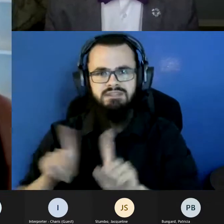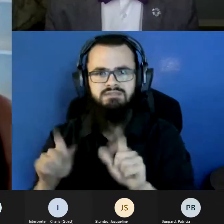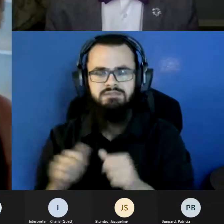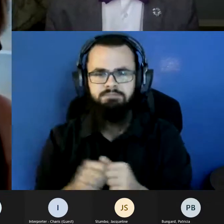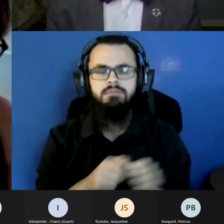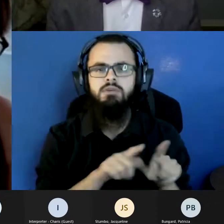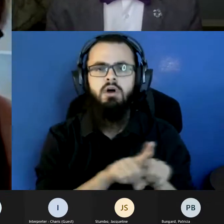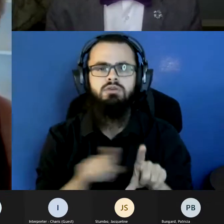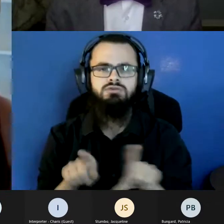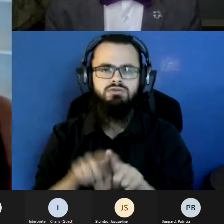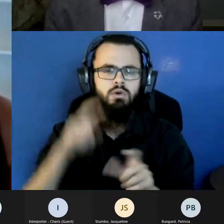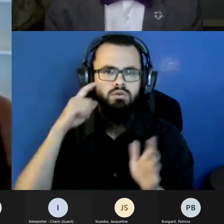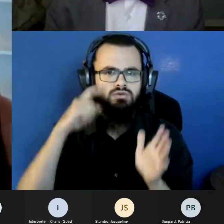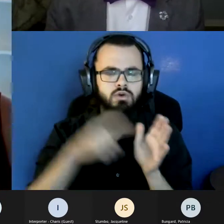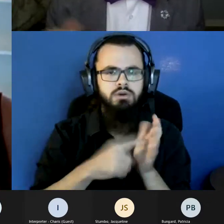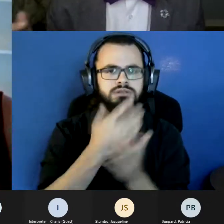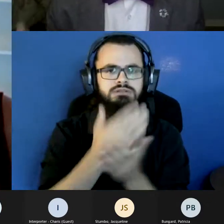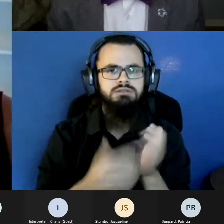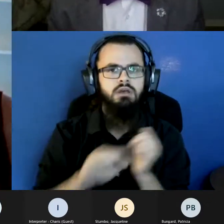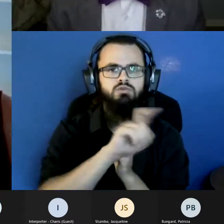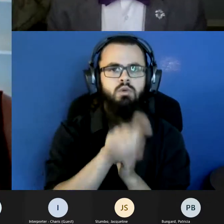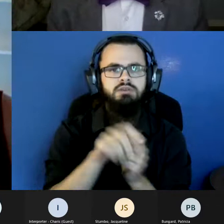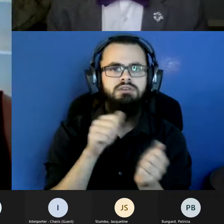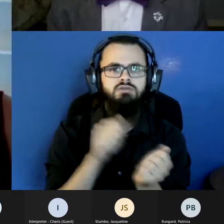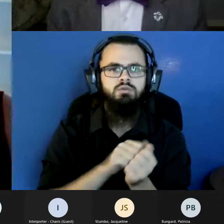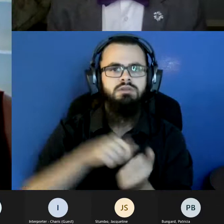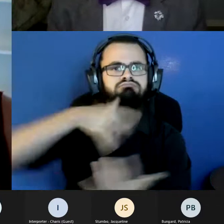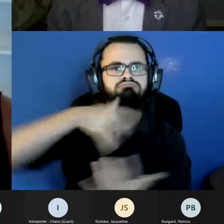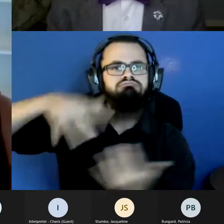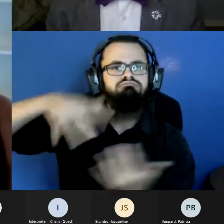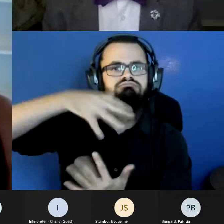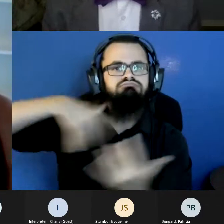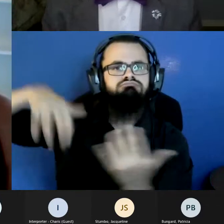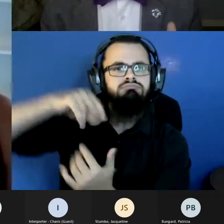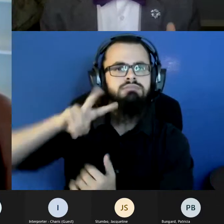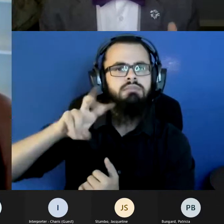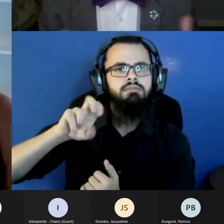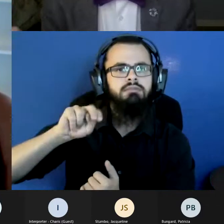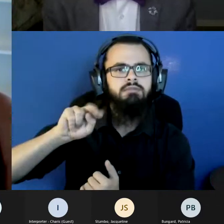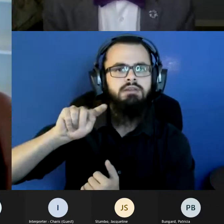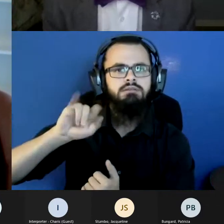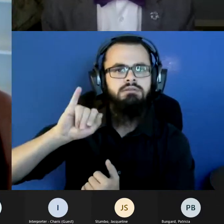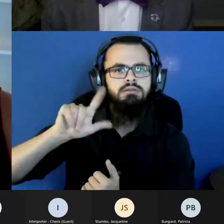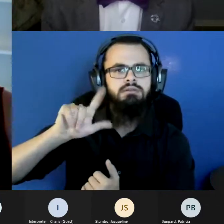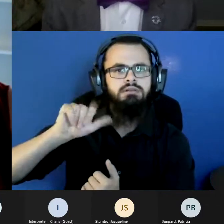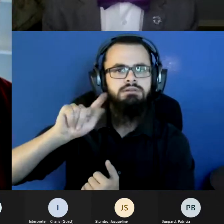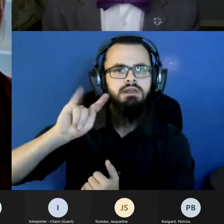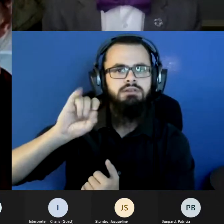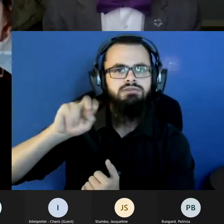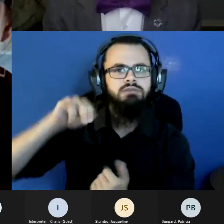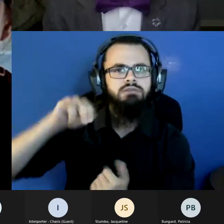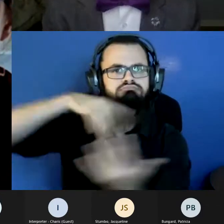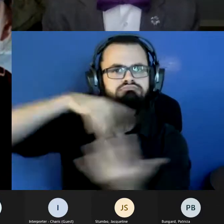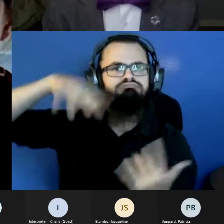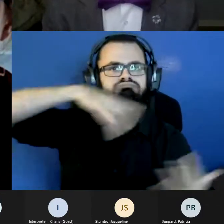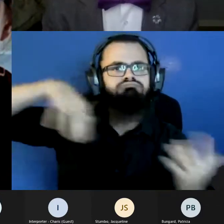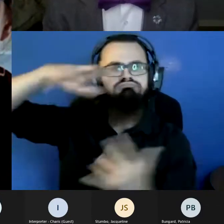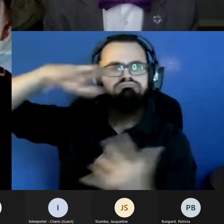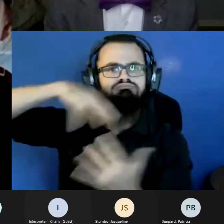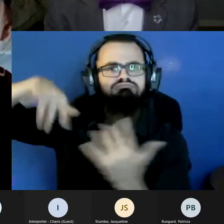around ventilation. We'll post the link to the update, the information about that in the